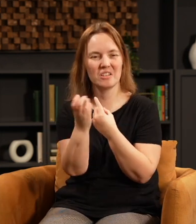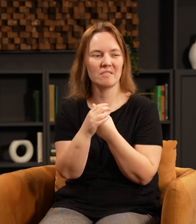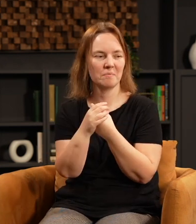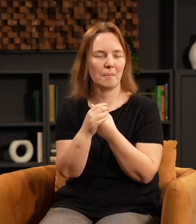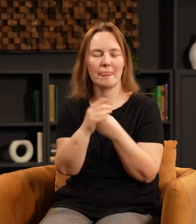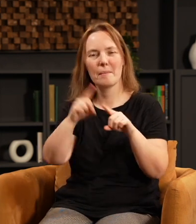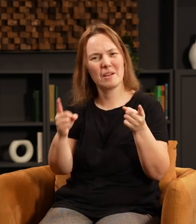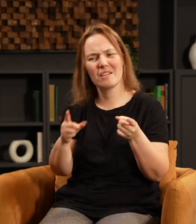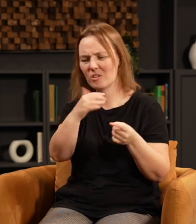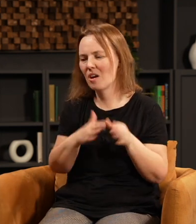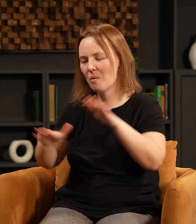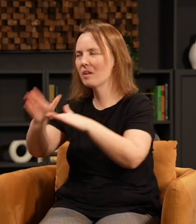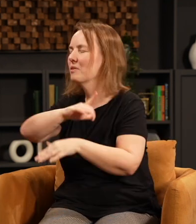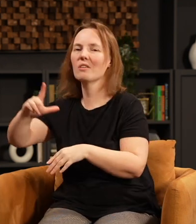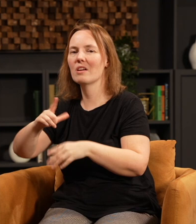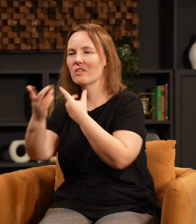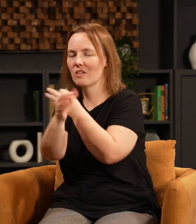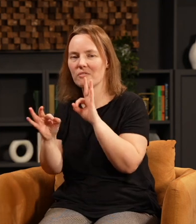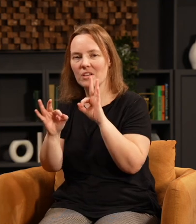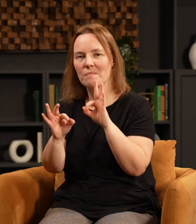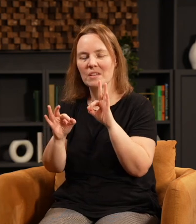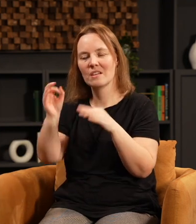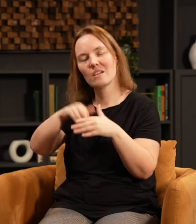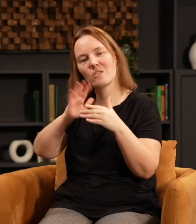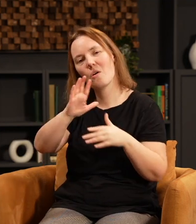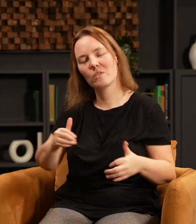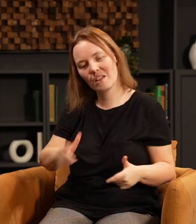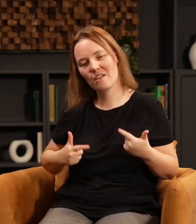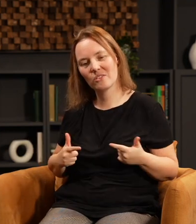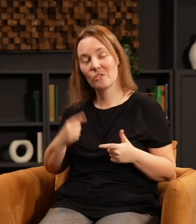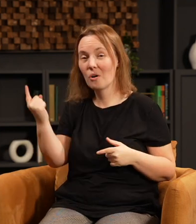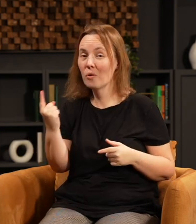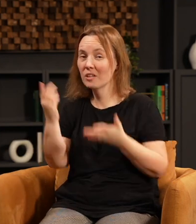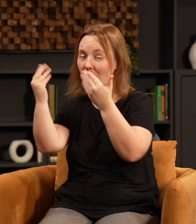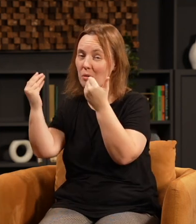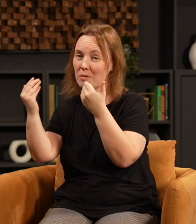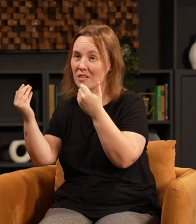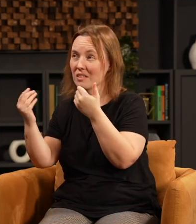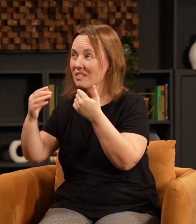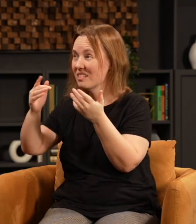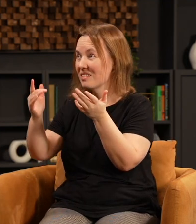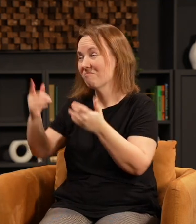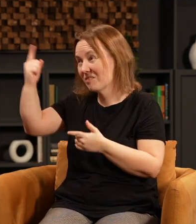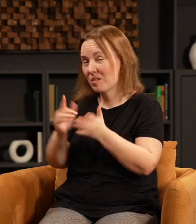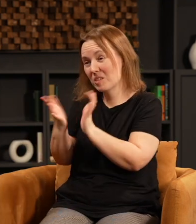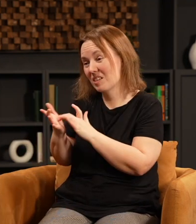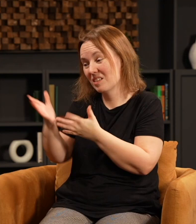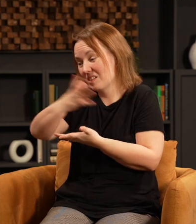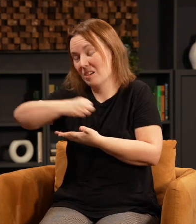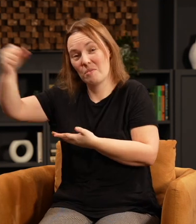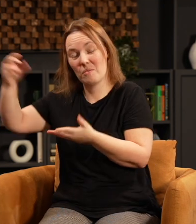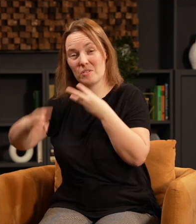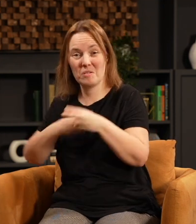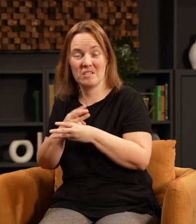walking with the Lord or you don't have freedom going on in your own life, your only hope is, come Jesus, take me out of this world. And the Lord says, I ain't coming for a